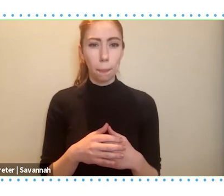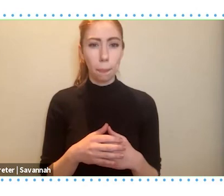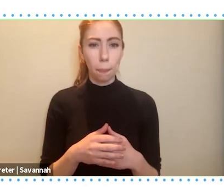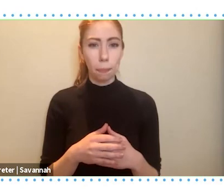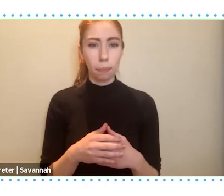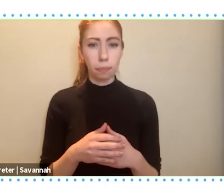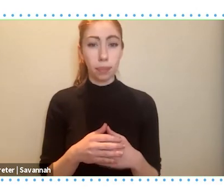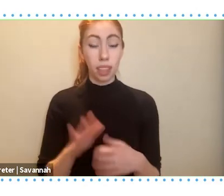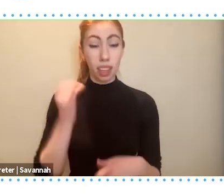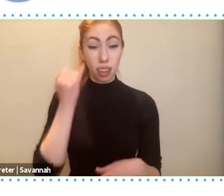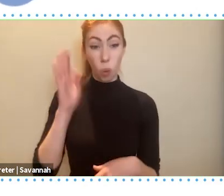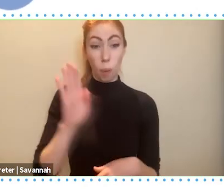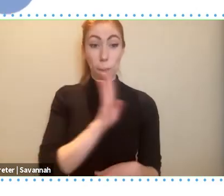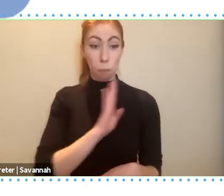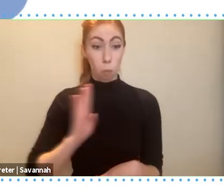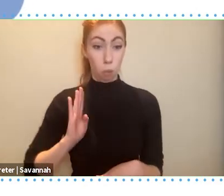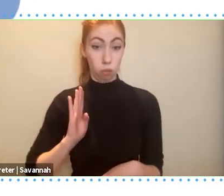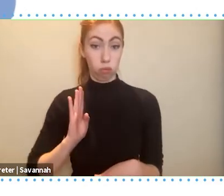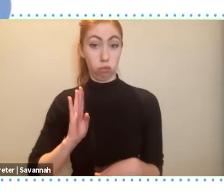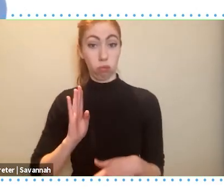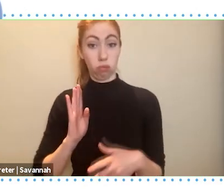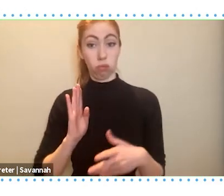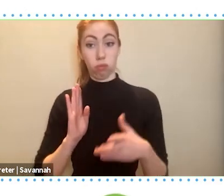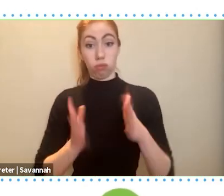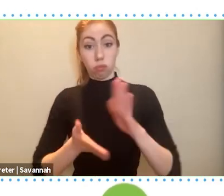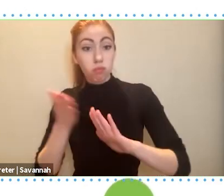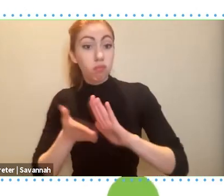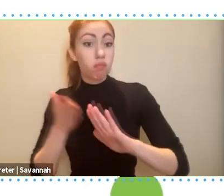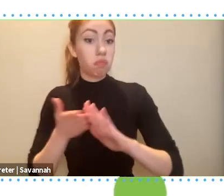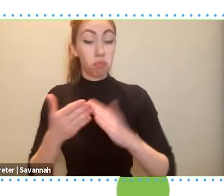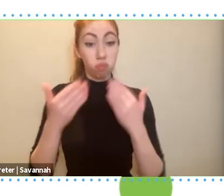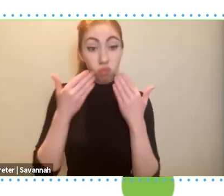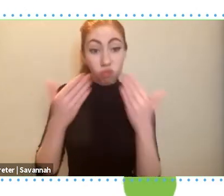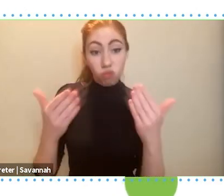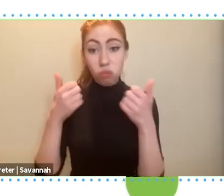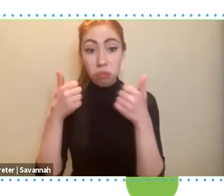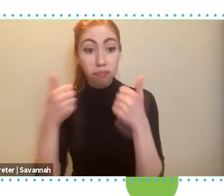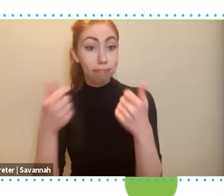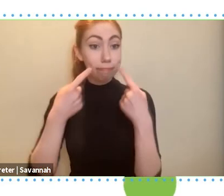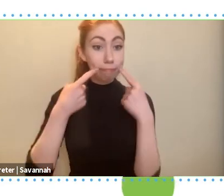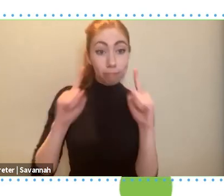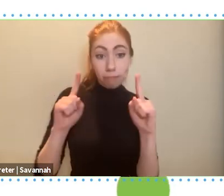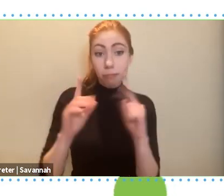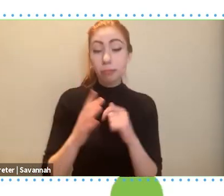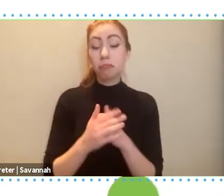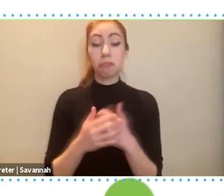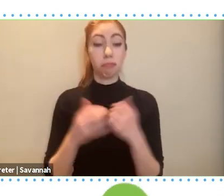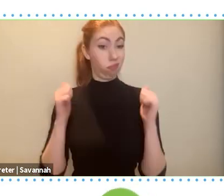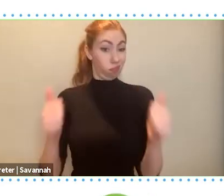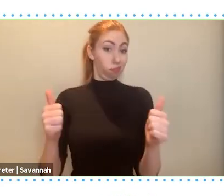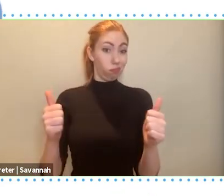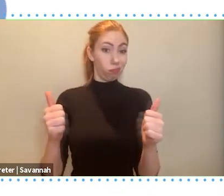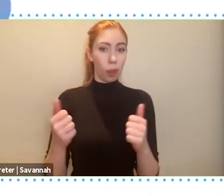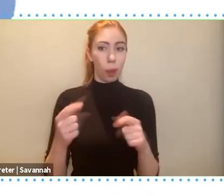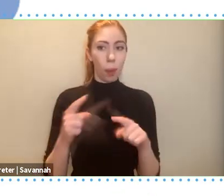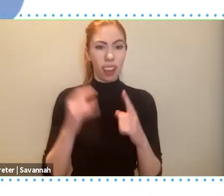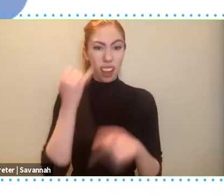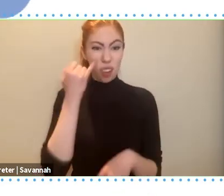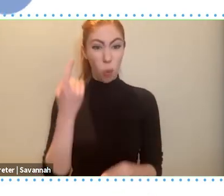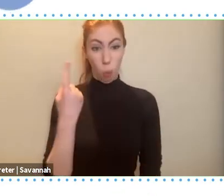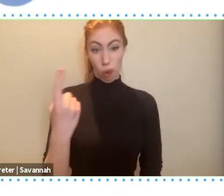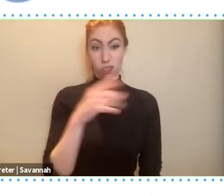be an advisory board. But if you do have a staff of one, then sometimes your board does need to kind of fill in. So